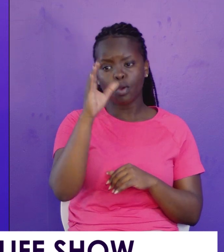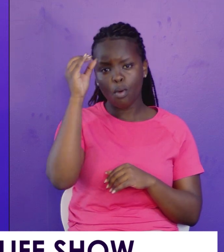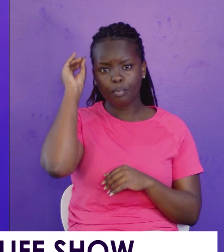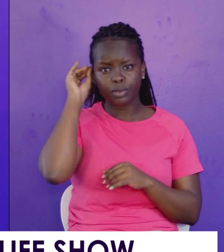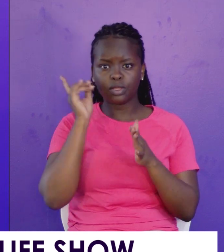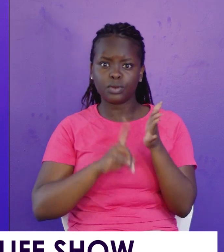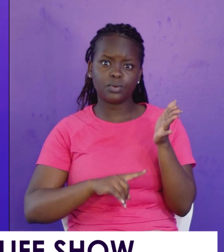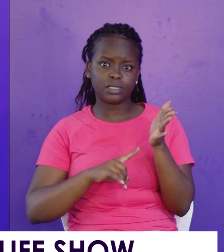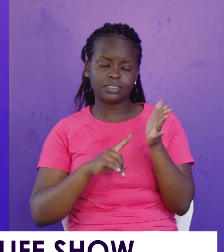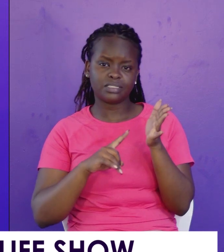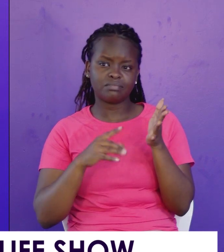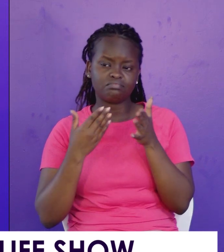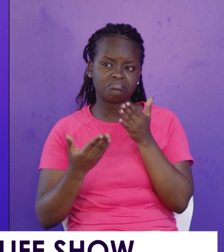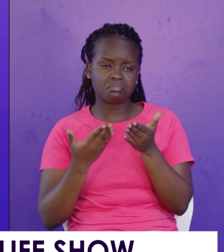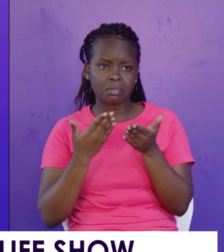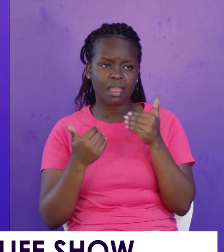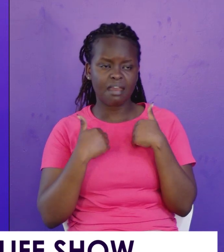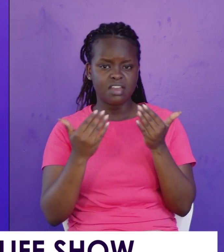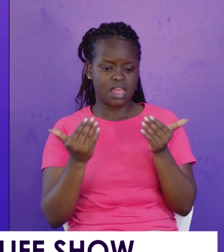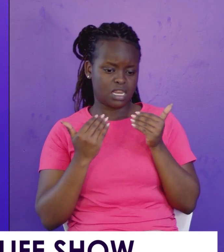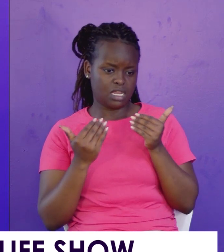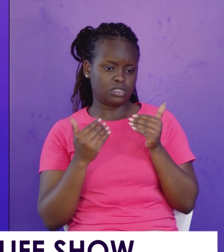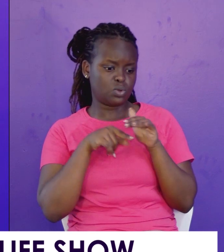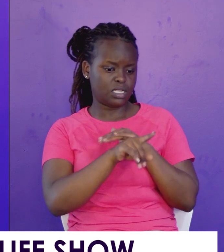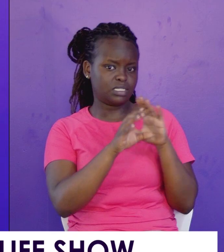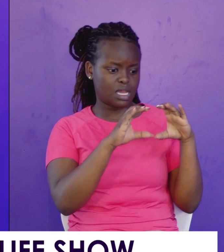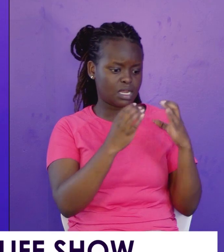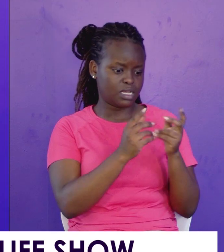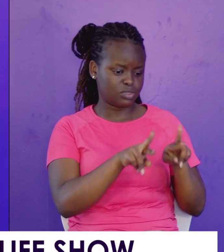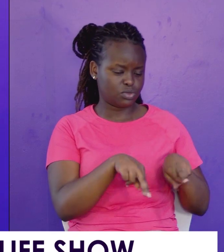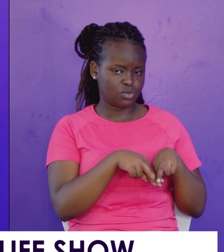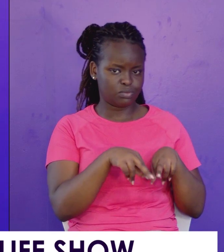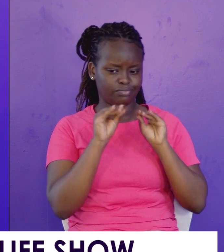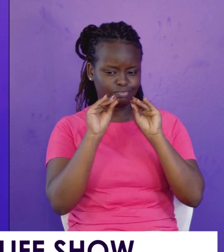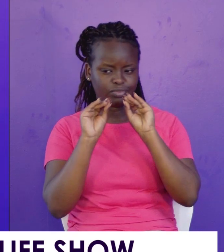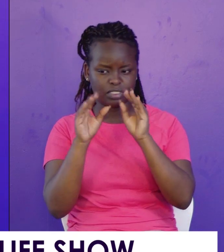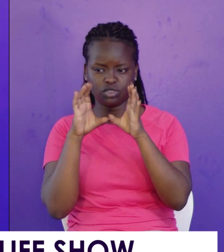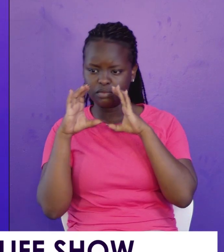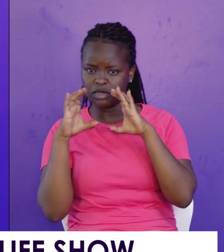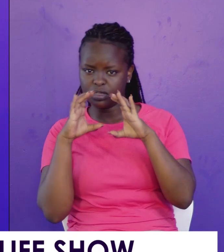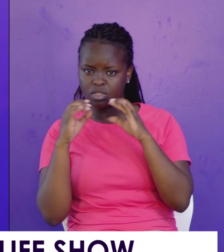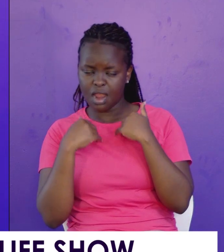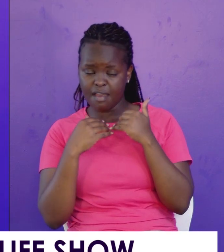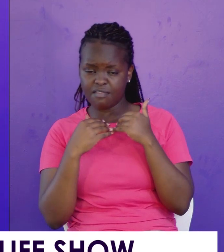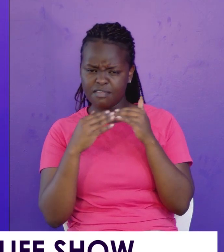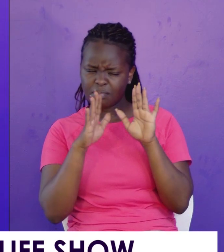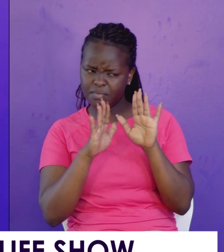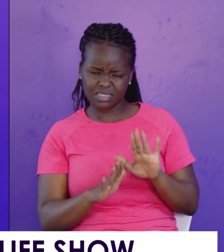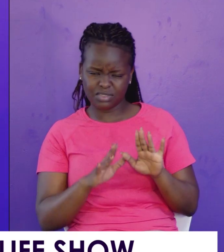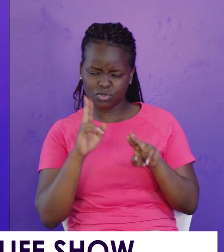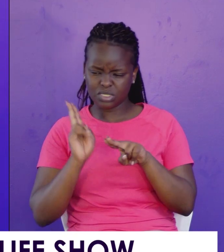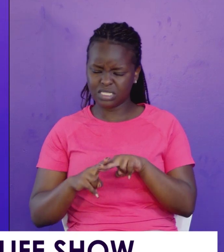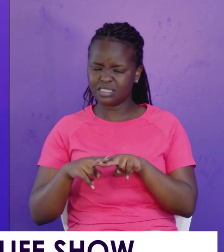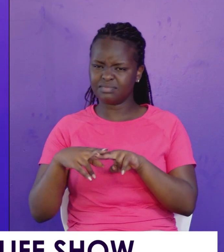seems like, is there any need to go into a classroom to be taught communication? Is there any need for somebody to sit and listen